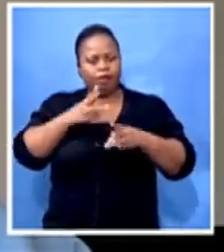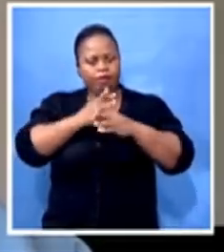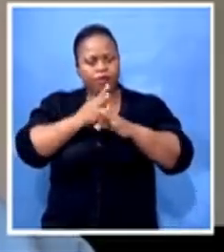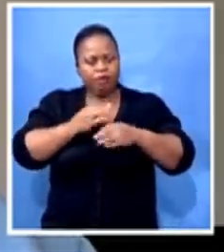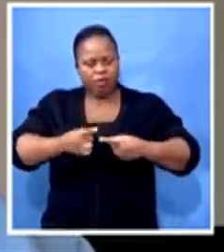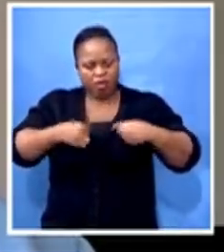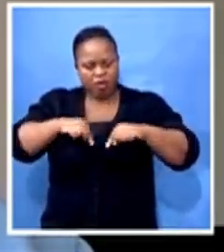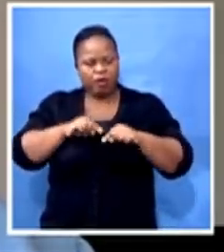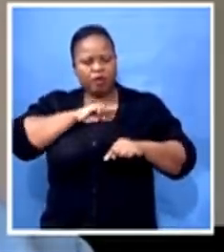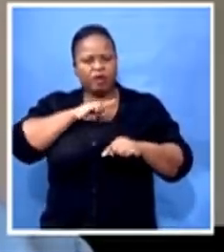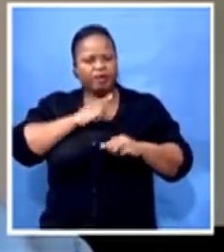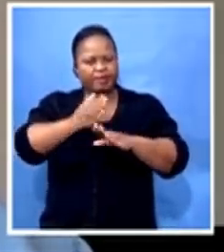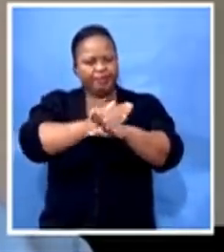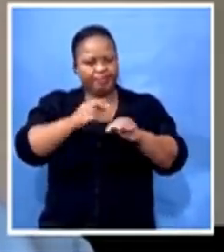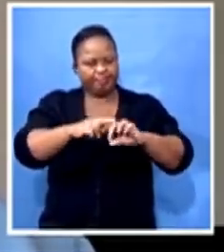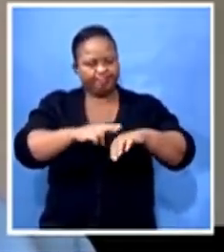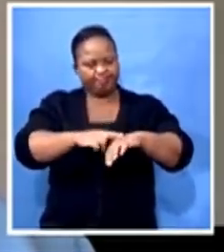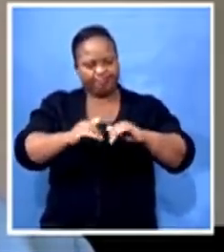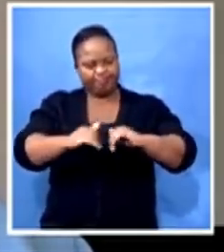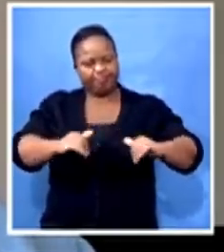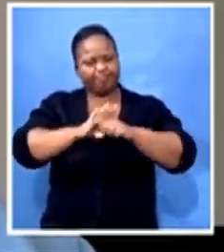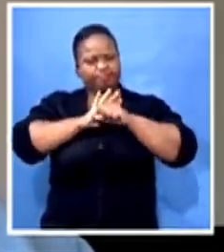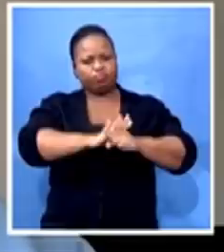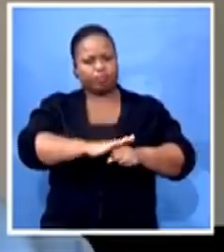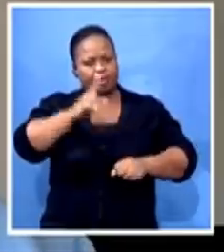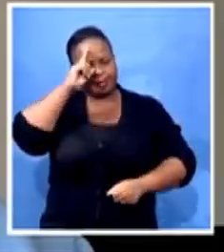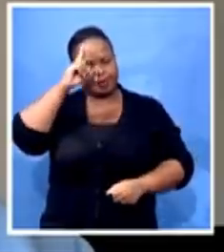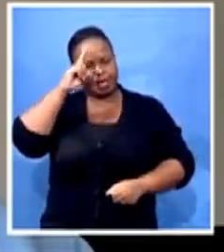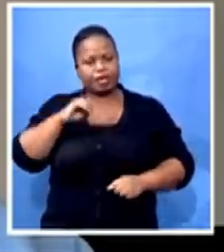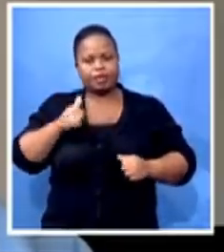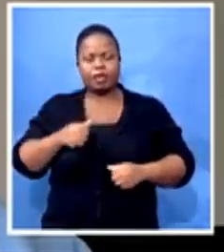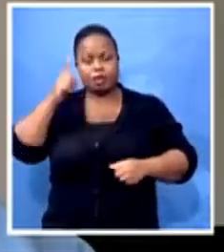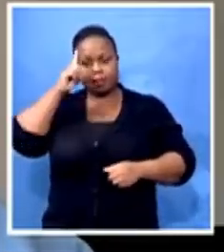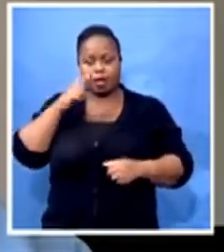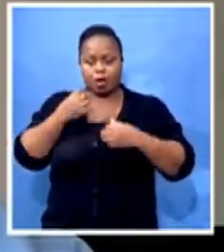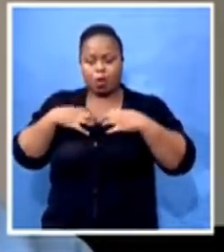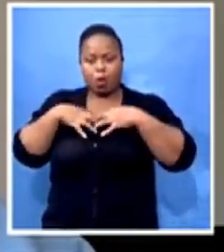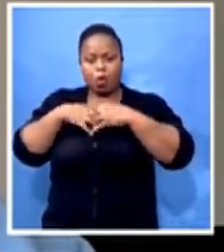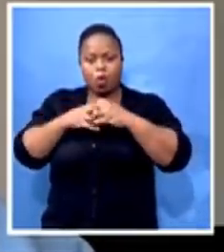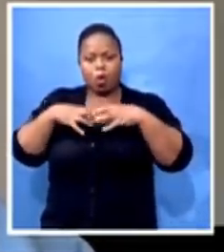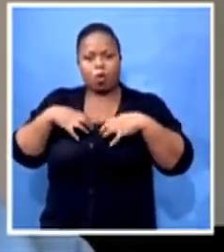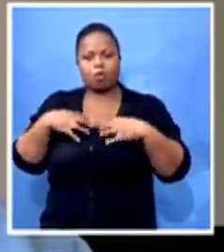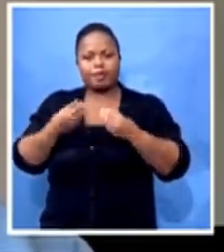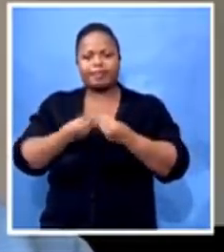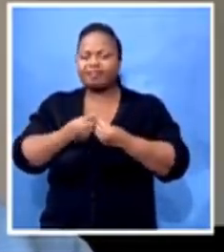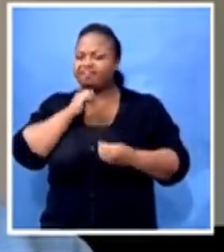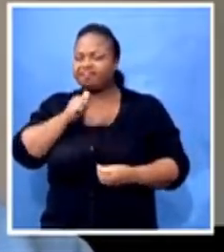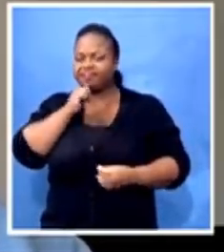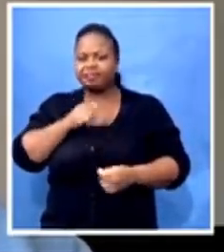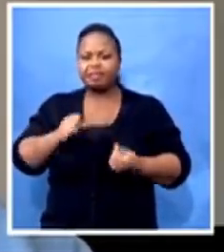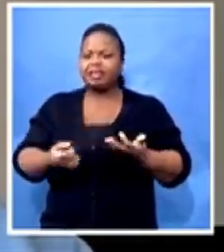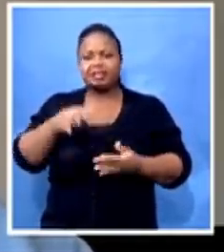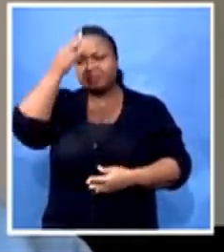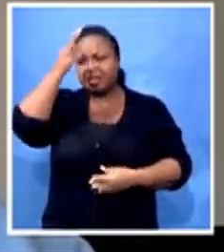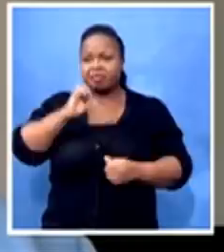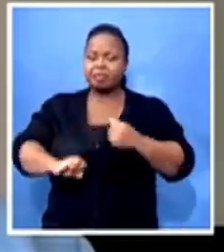historical oppression, has had to try and make do without any support from the state. But as soon as a white